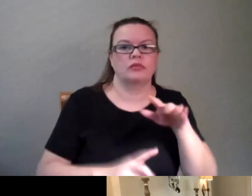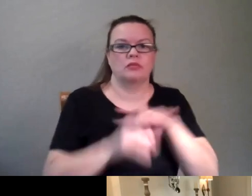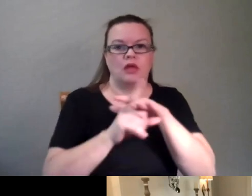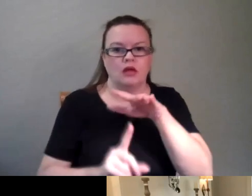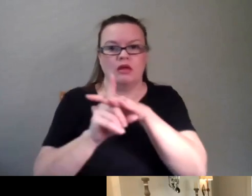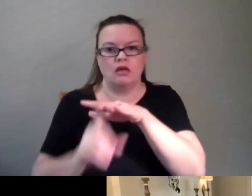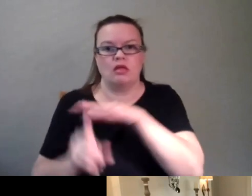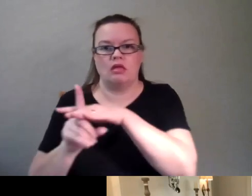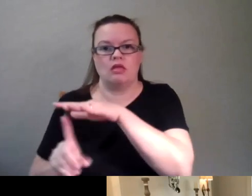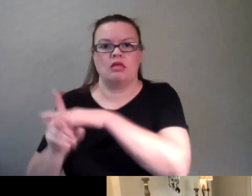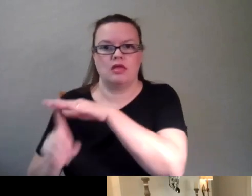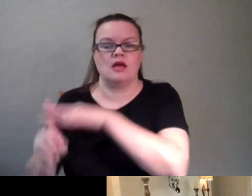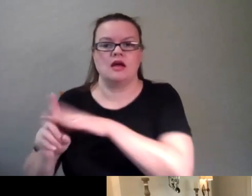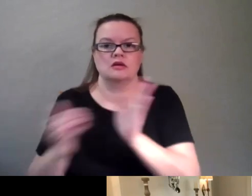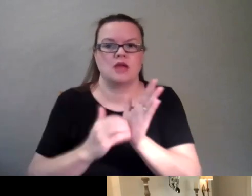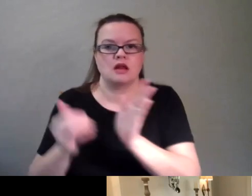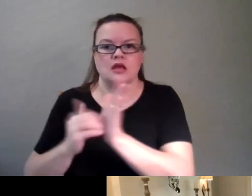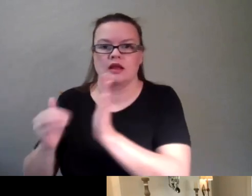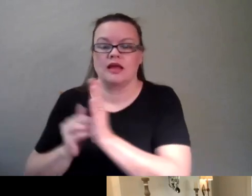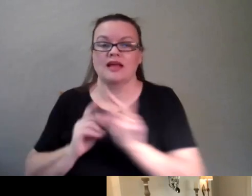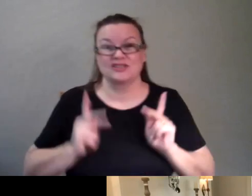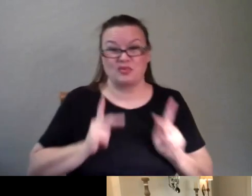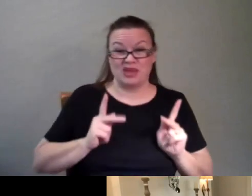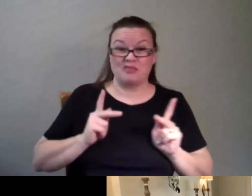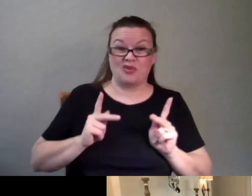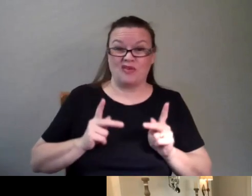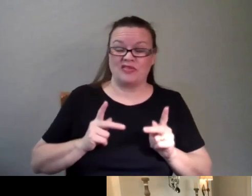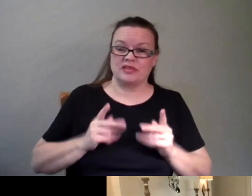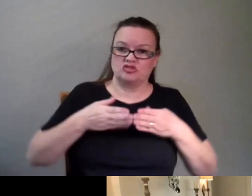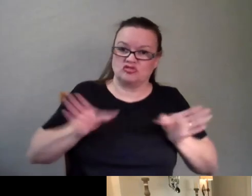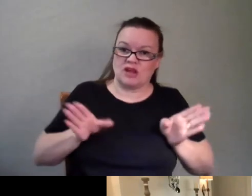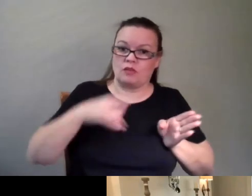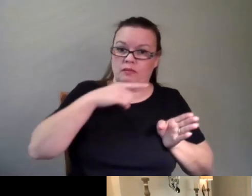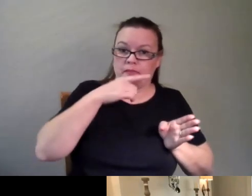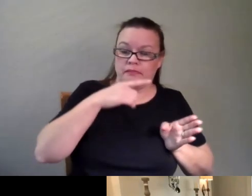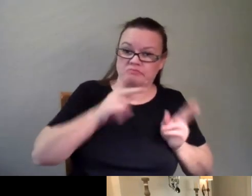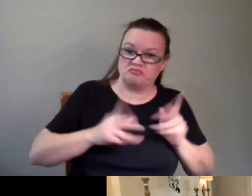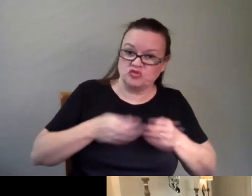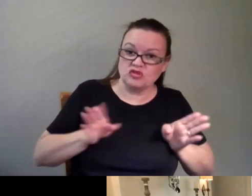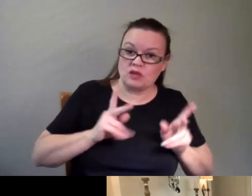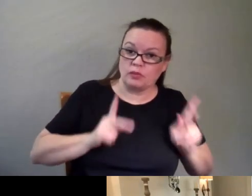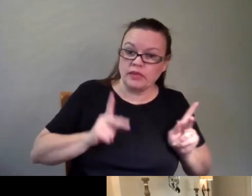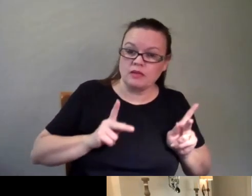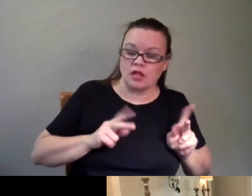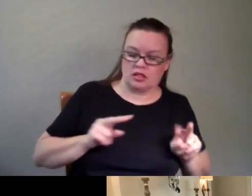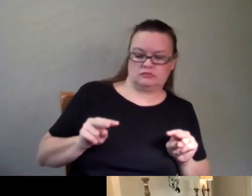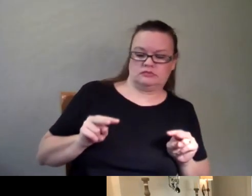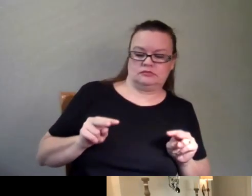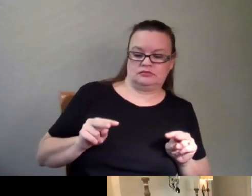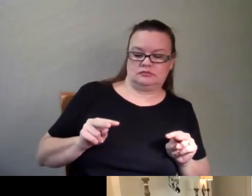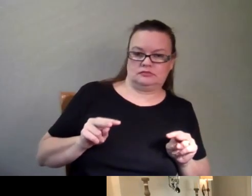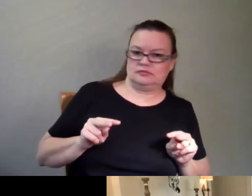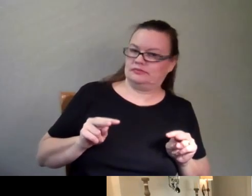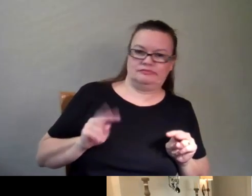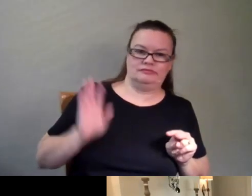voters are although they think they're kind of standing up against things wrong happening, they are the most